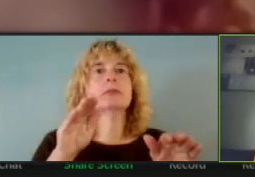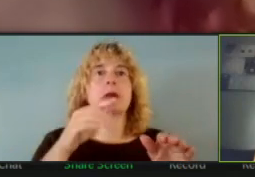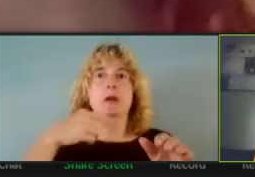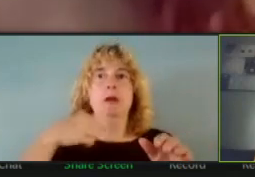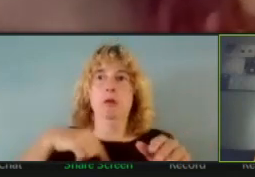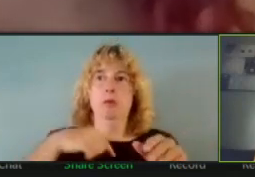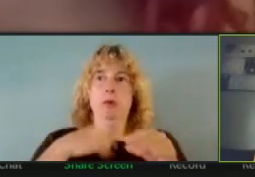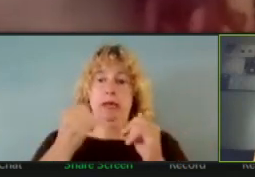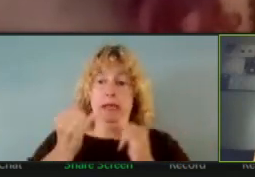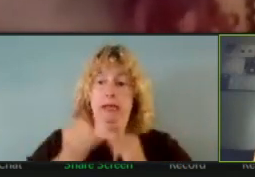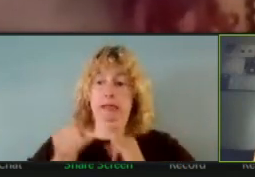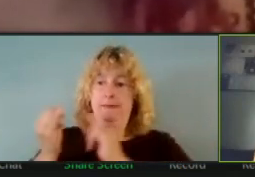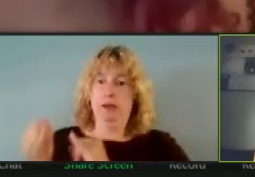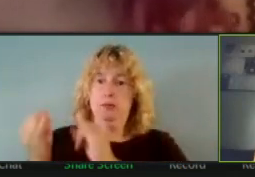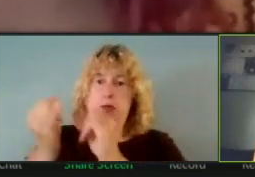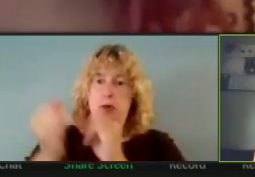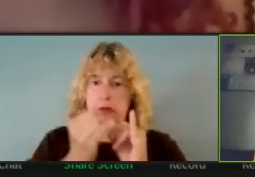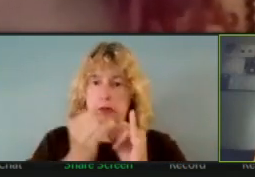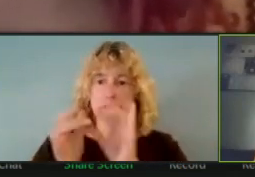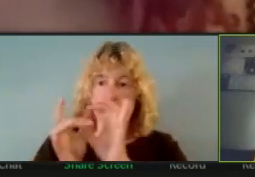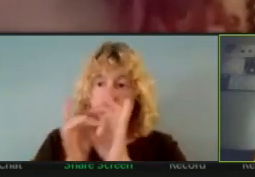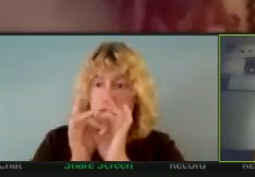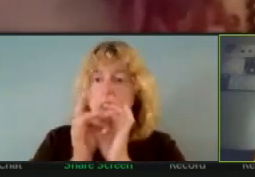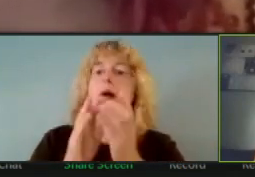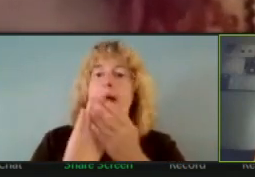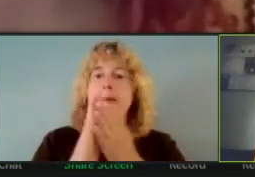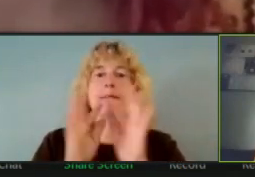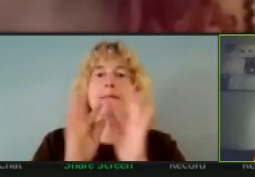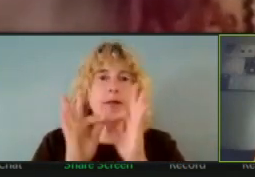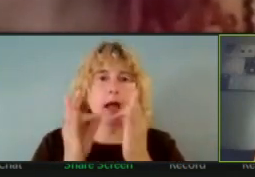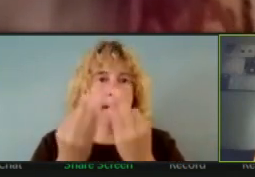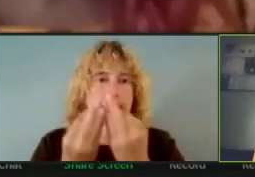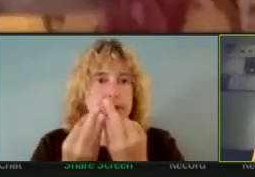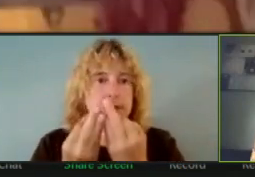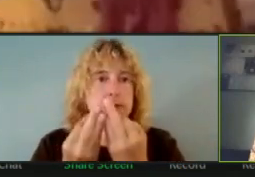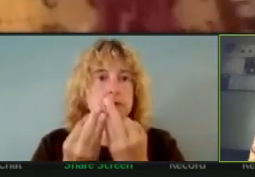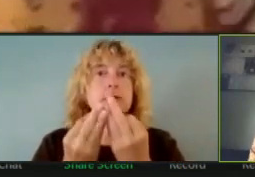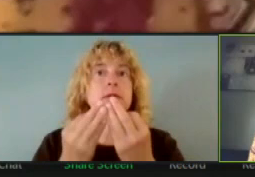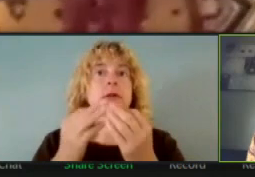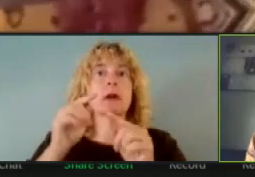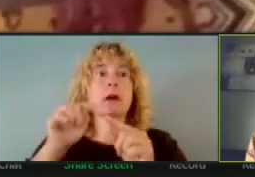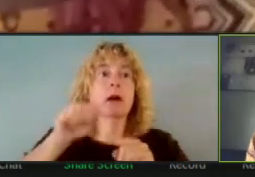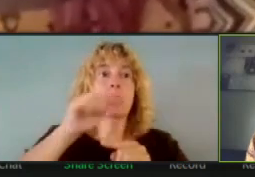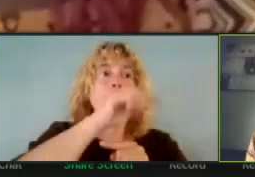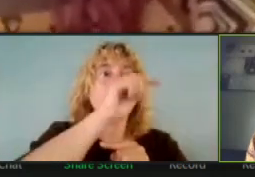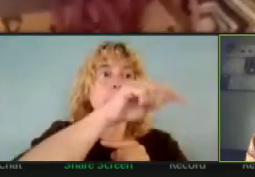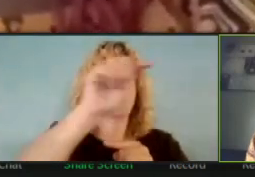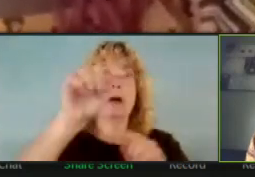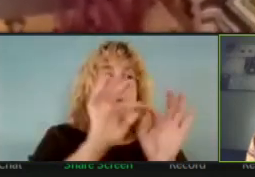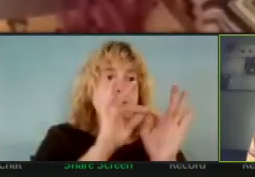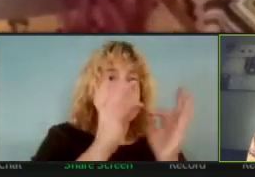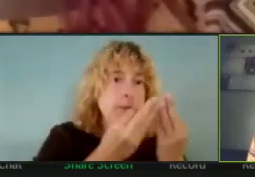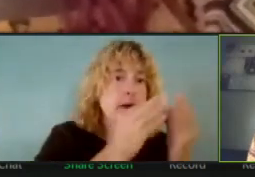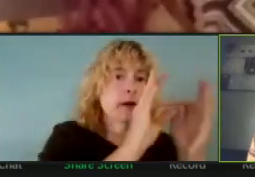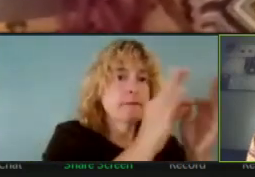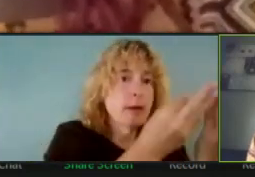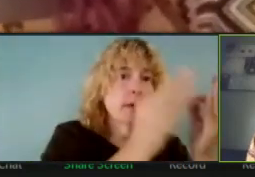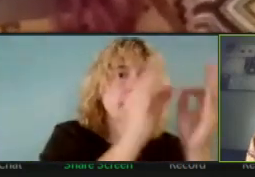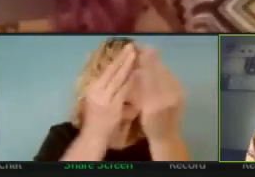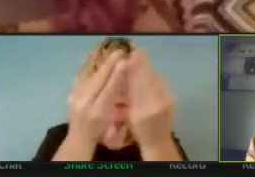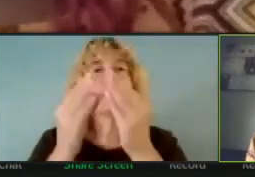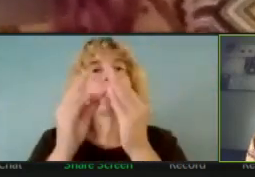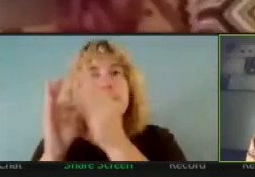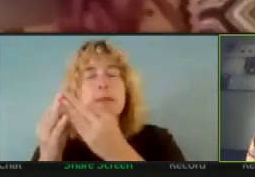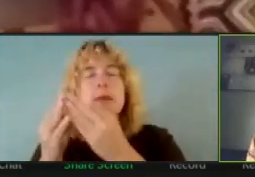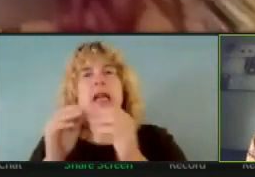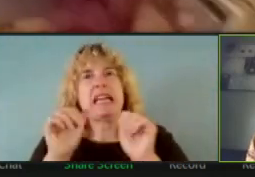community. As a community, we can break the chain of COVID. When we first learned of COVID, some of the first places we